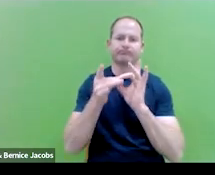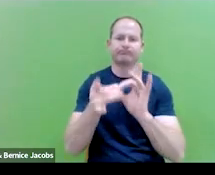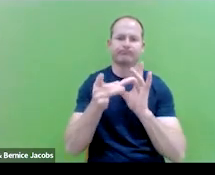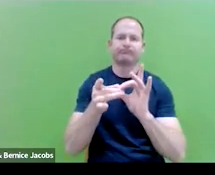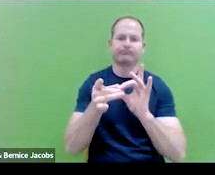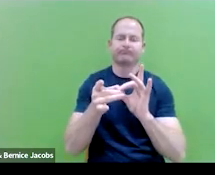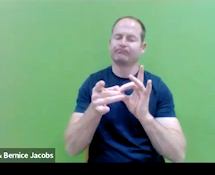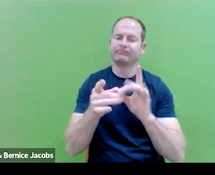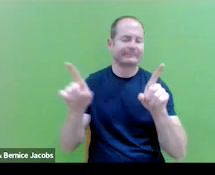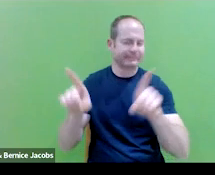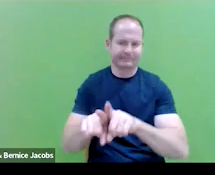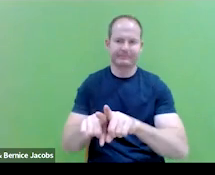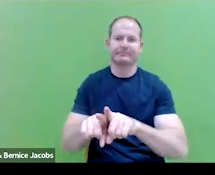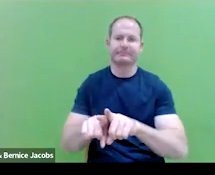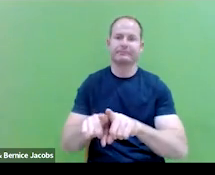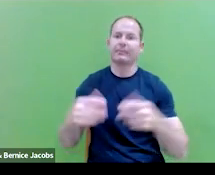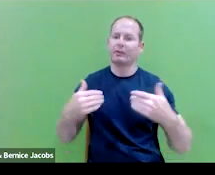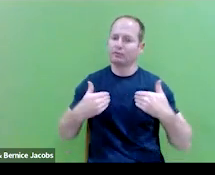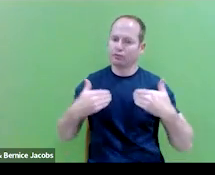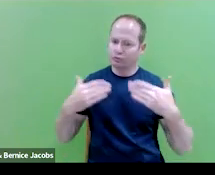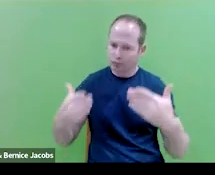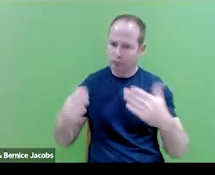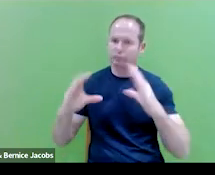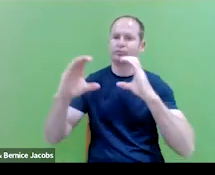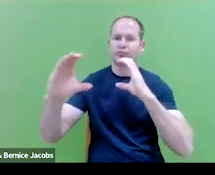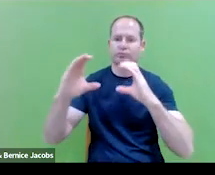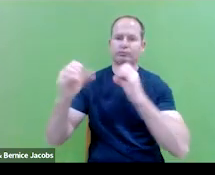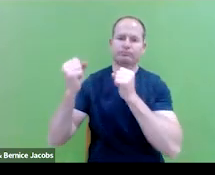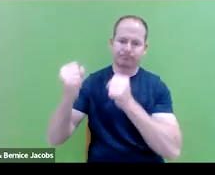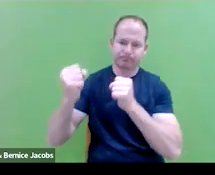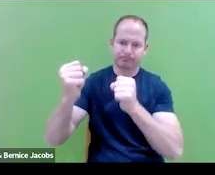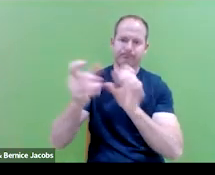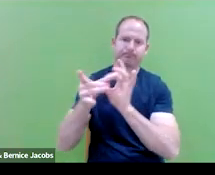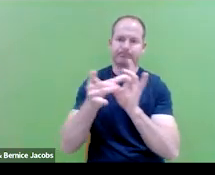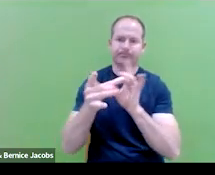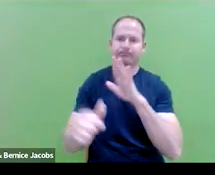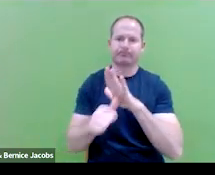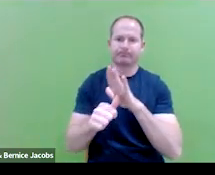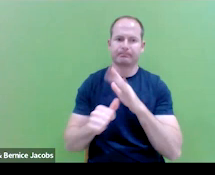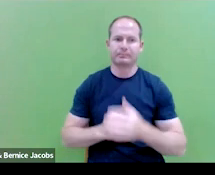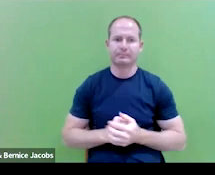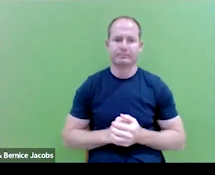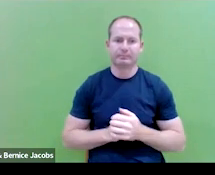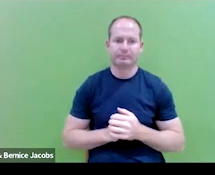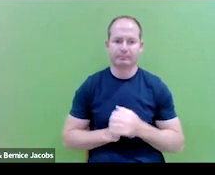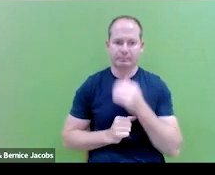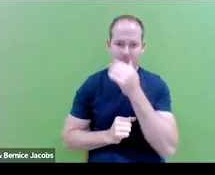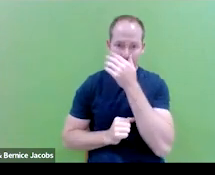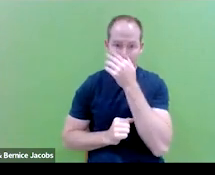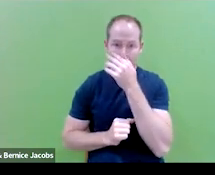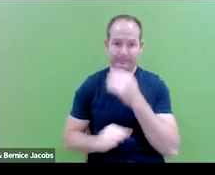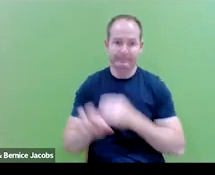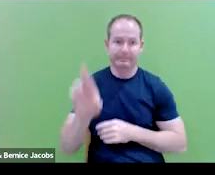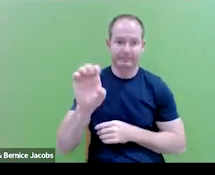of effort to get in and to maintain. Can I just say two things here? One, Ranesh, come